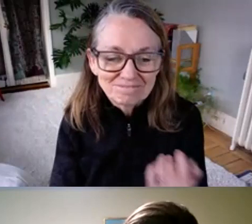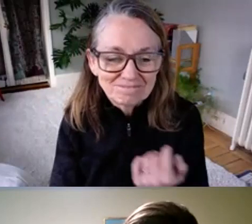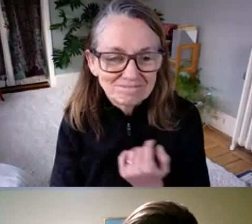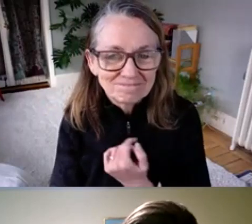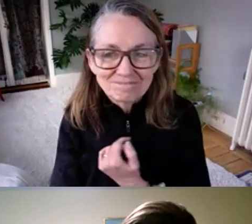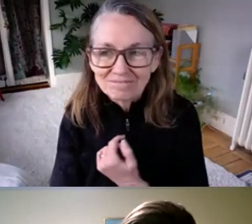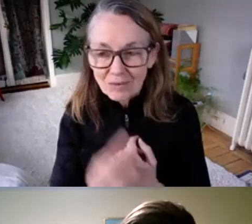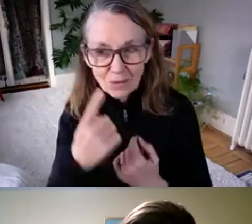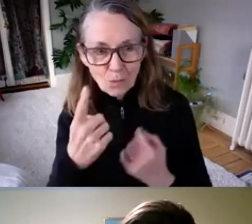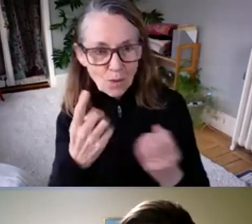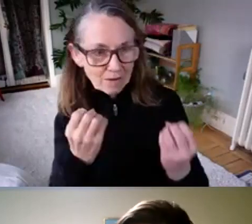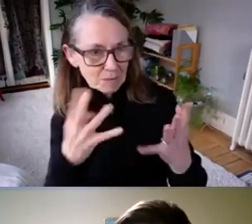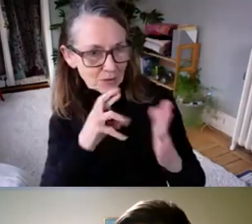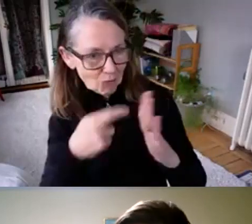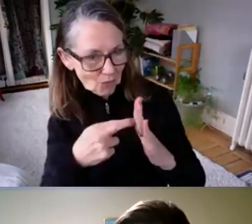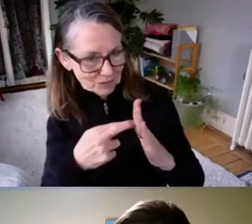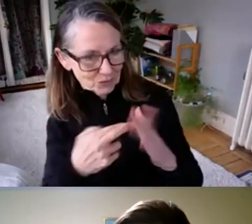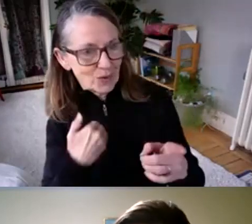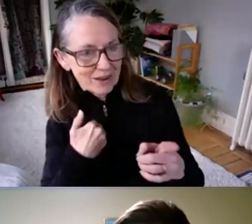One of many hats to wear. Yes.